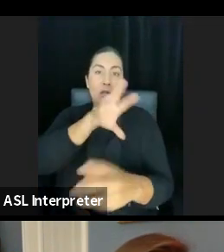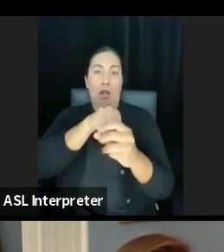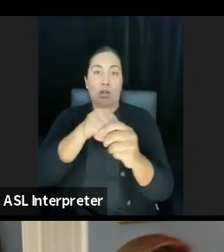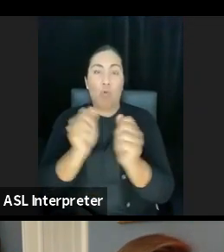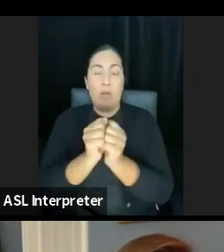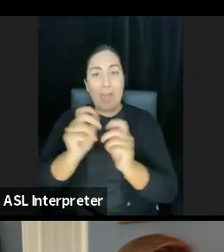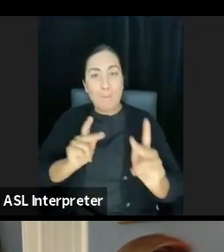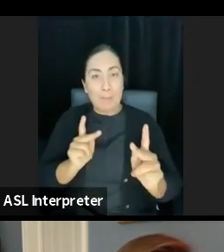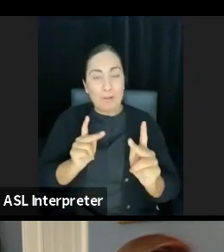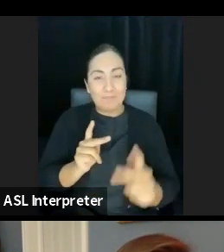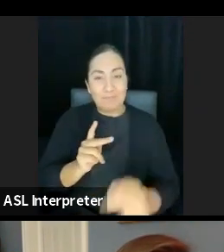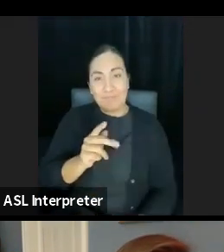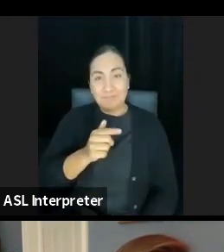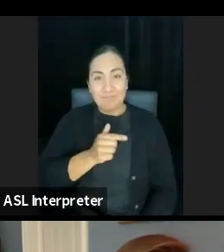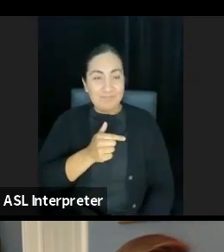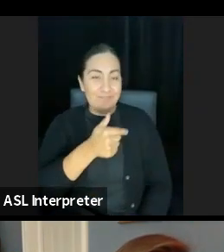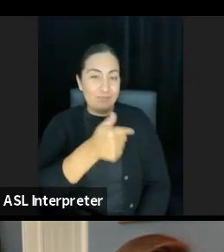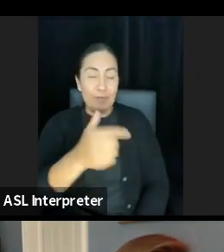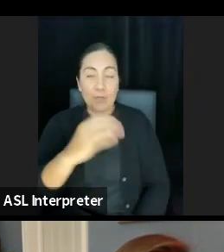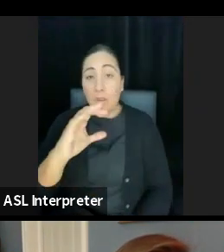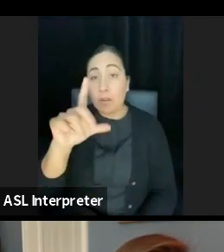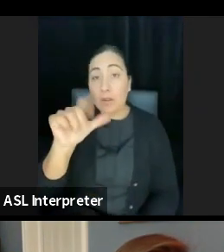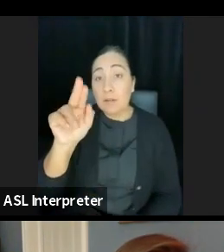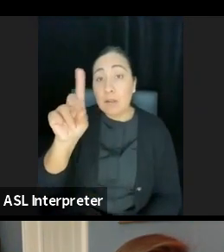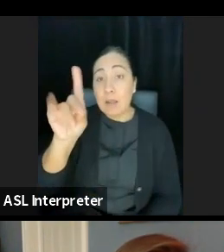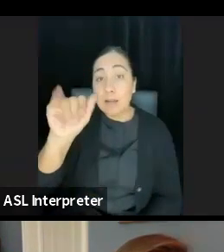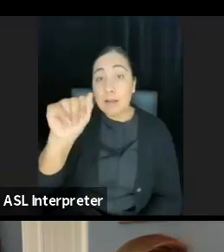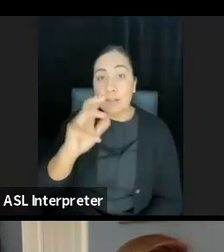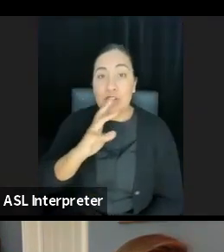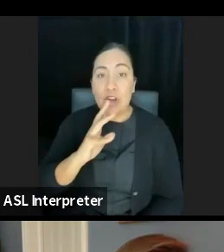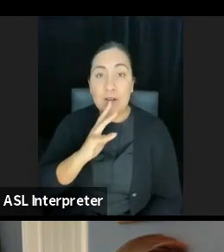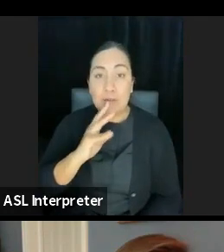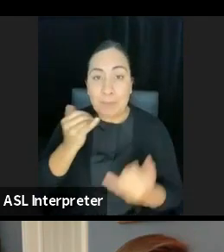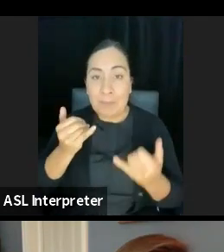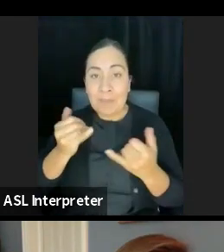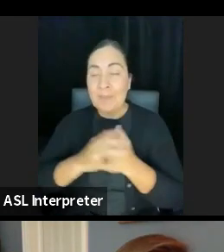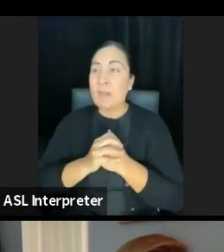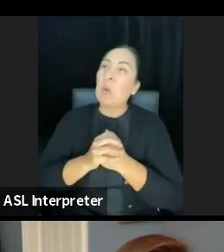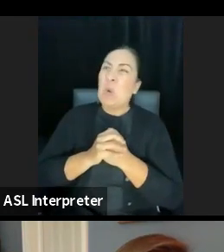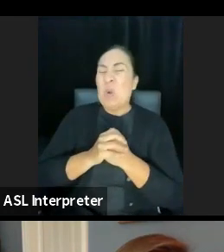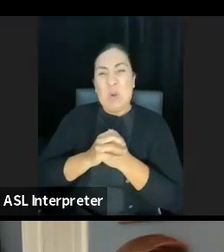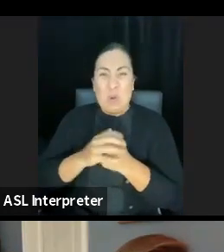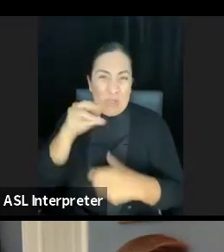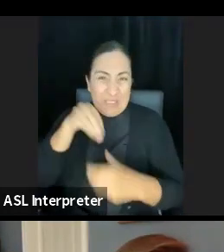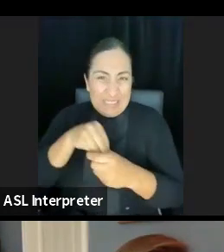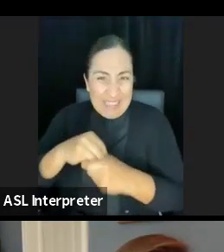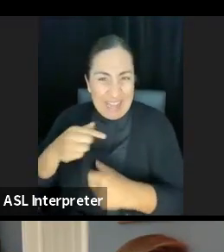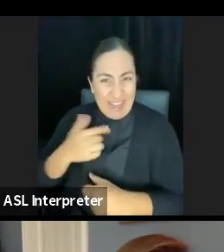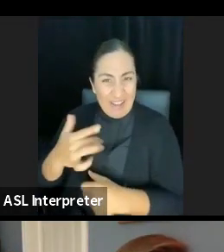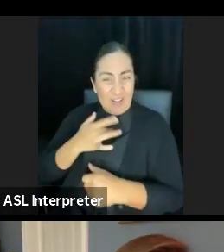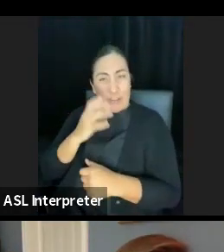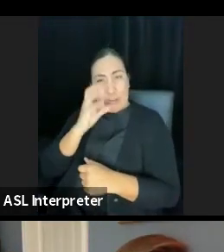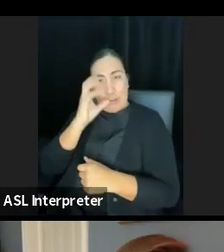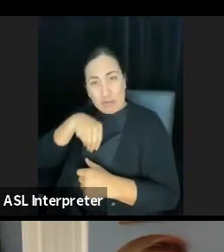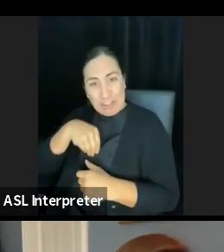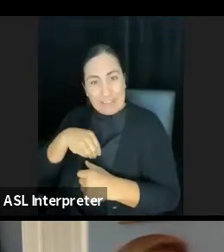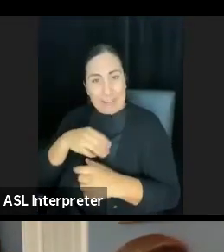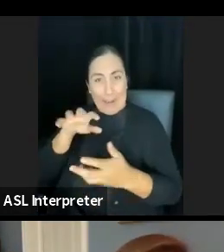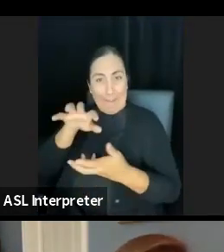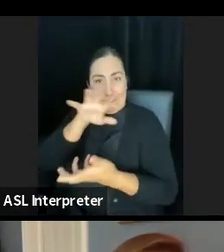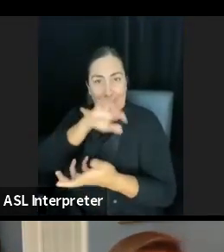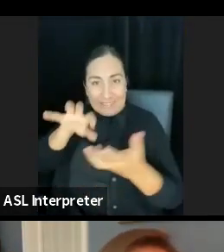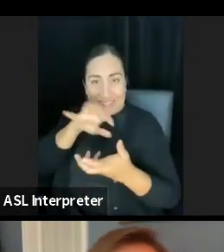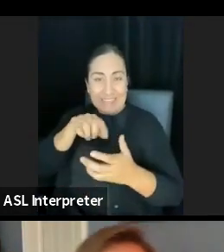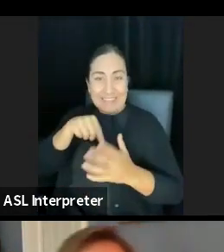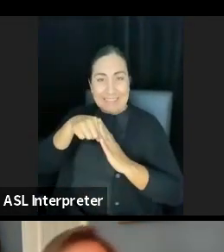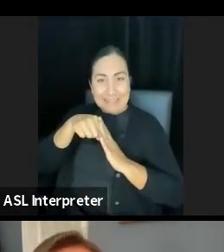Hello, this is Claudia. So I've been feeling this strange mix of deep, deep cynicism and deep, deep hope